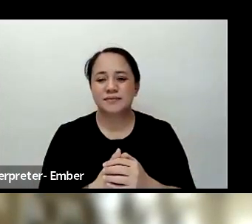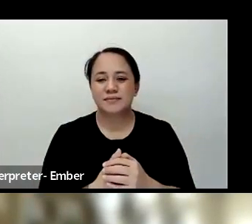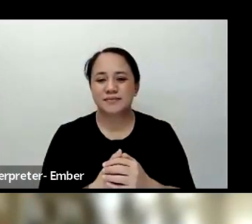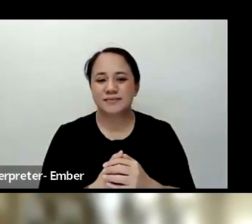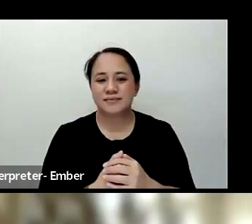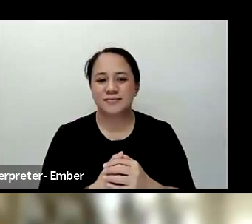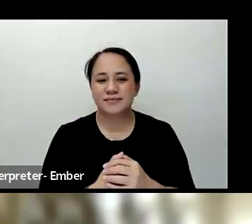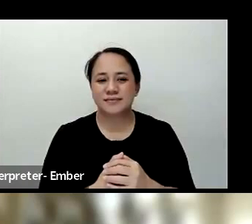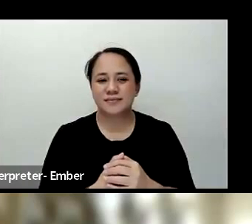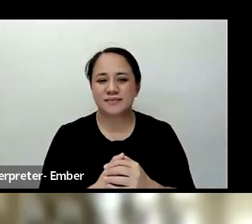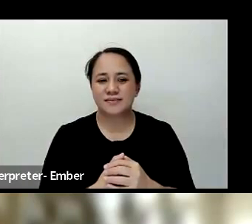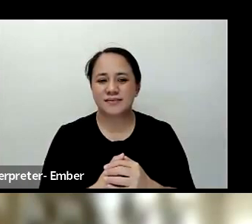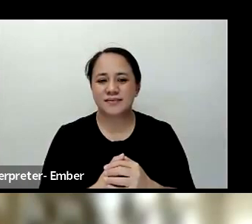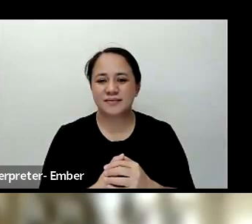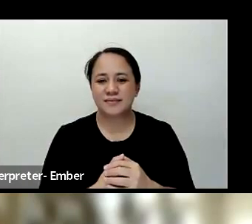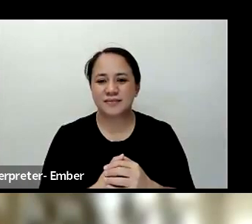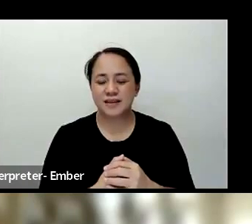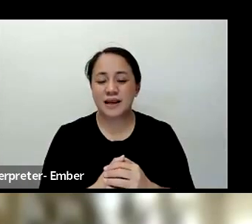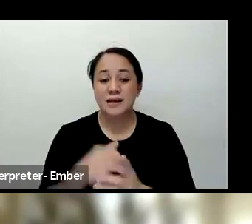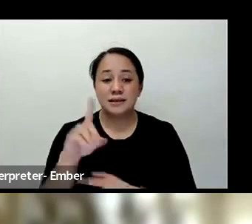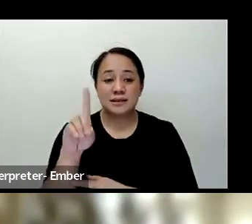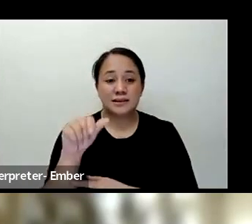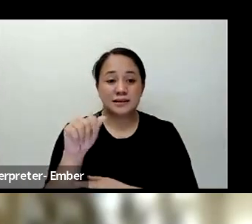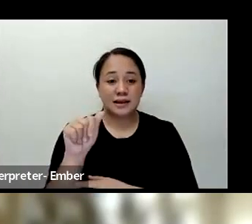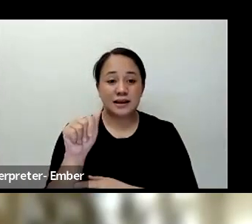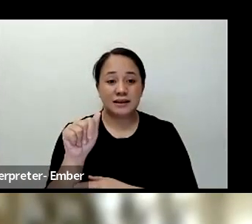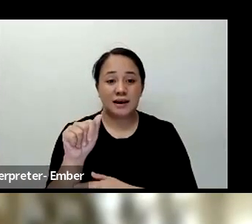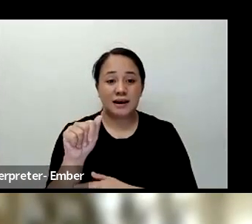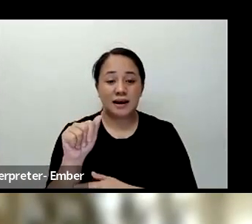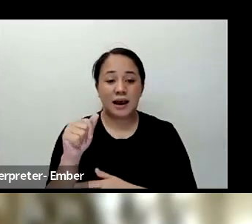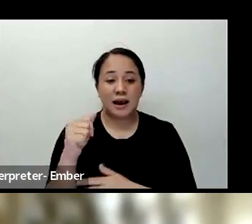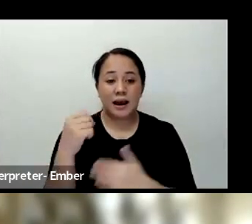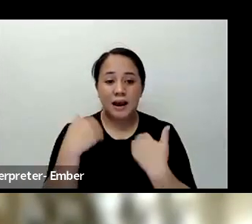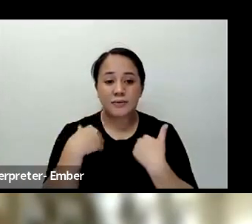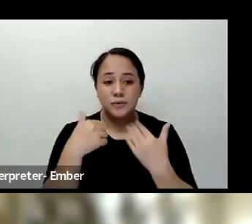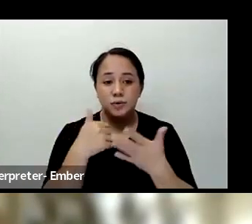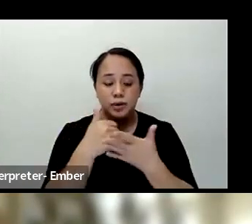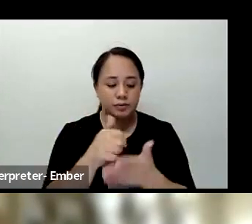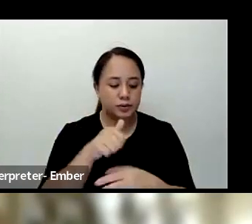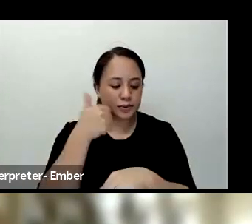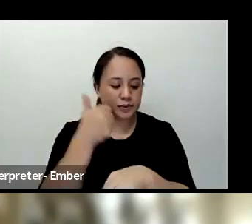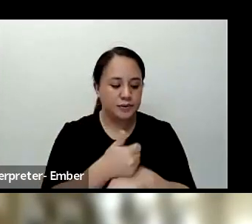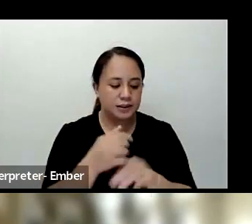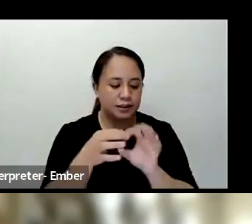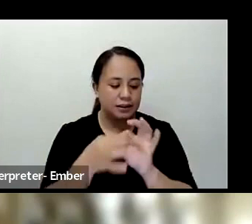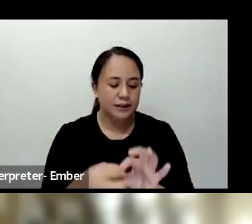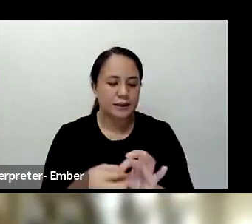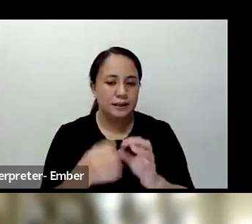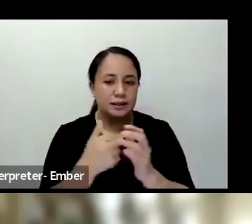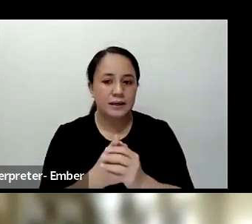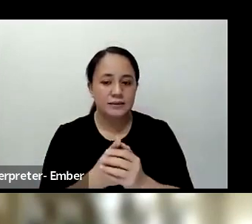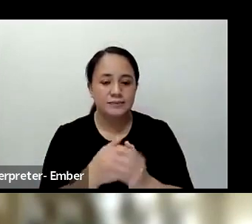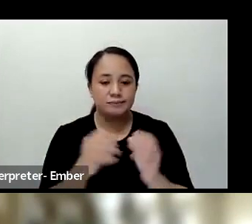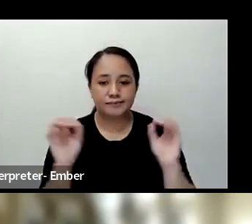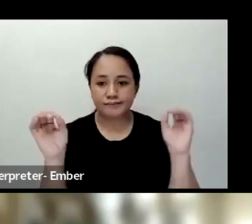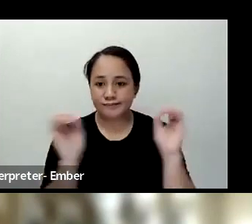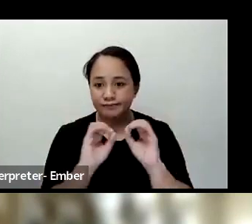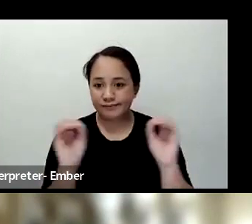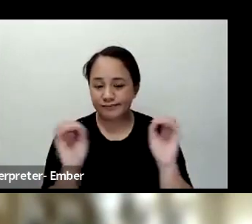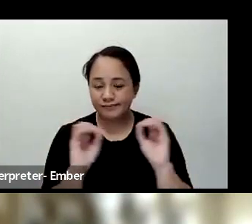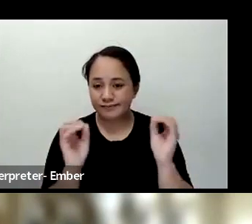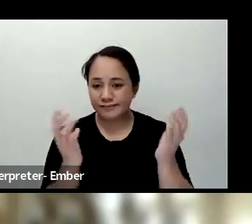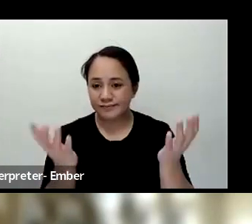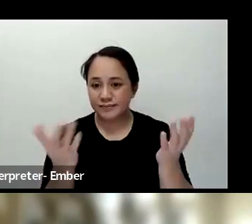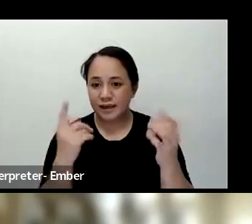the data that is going to help us establish the link is not really there. So